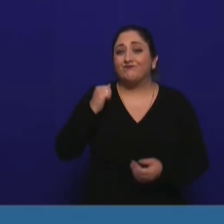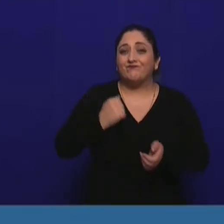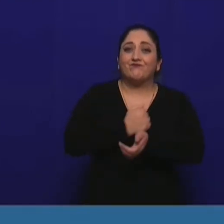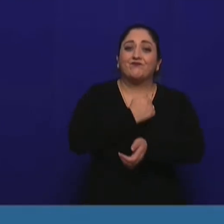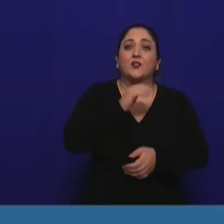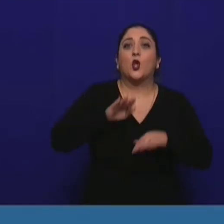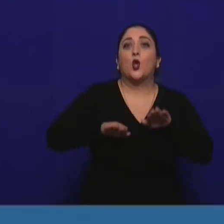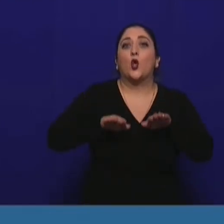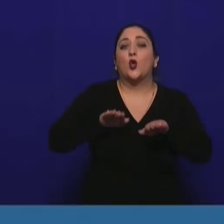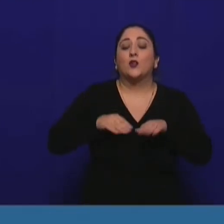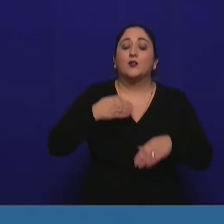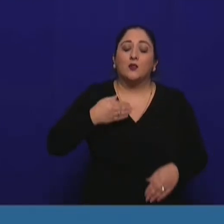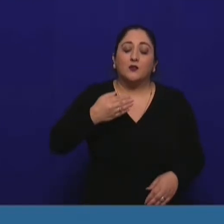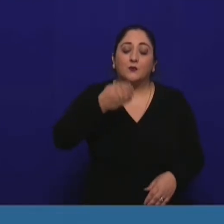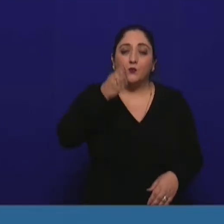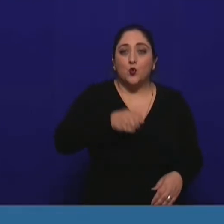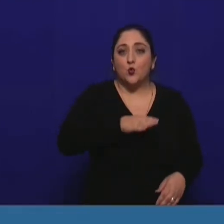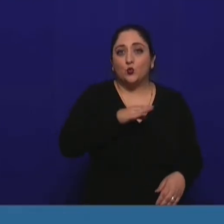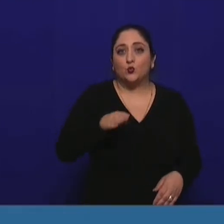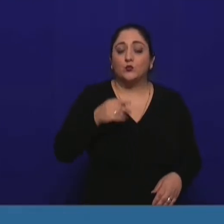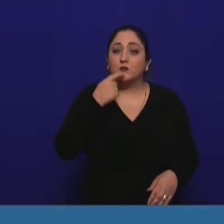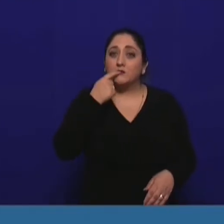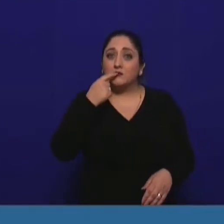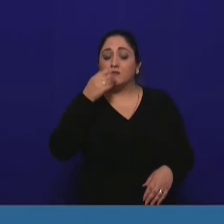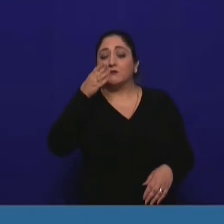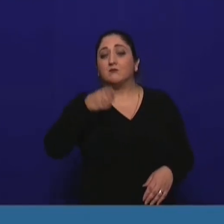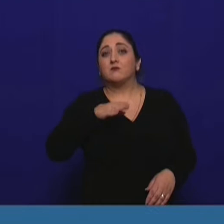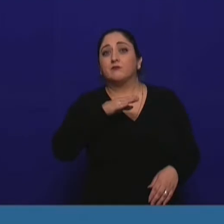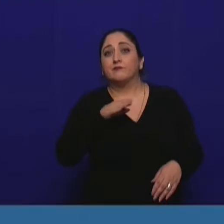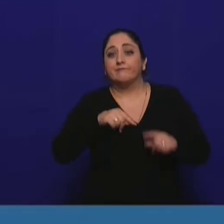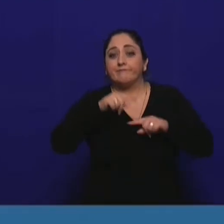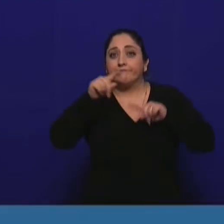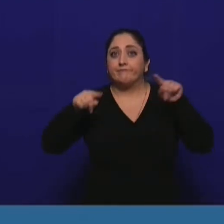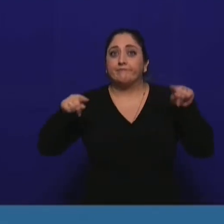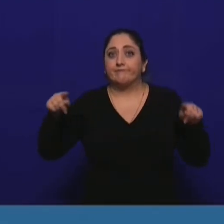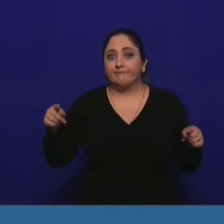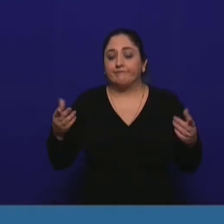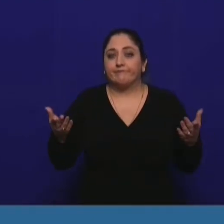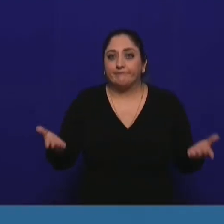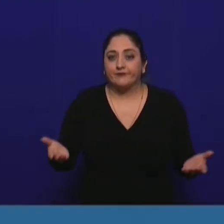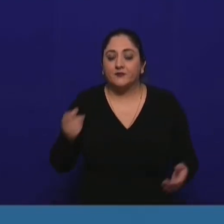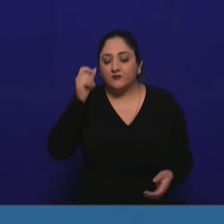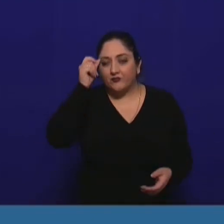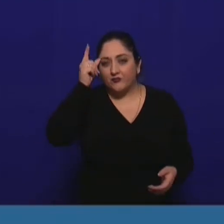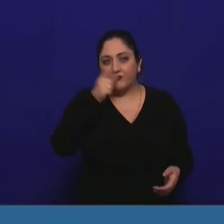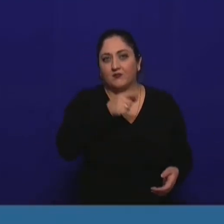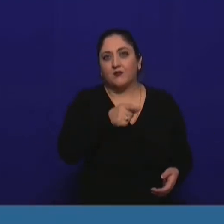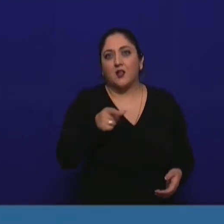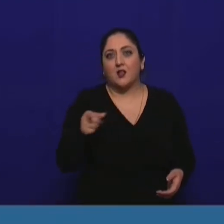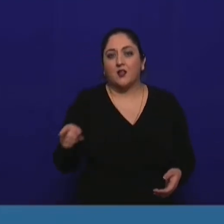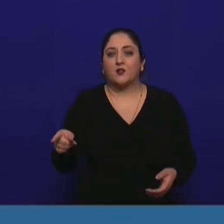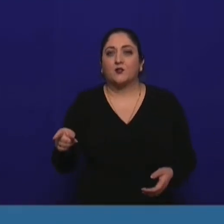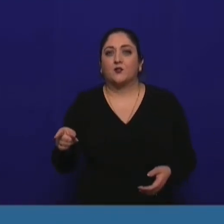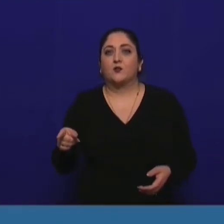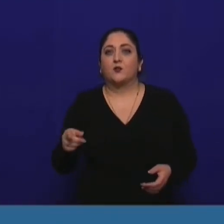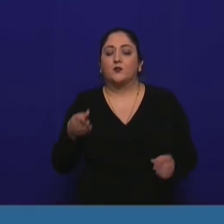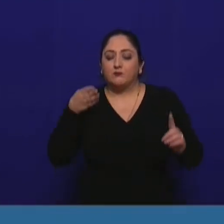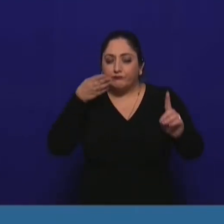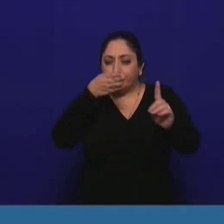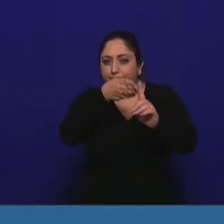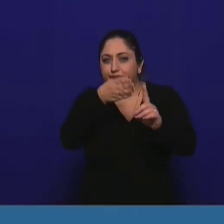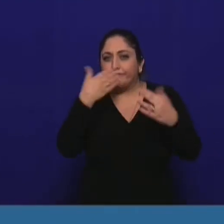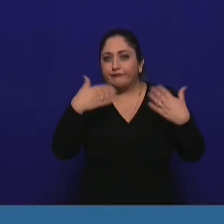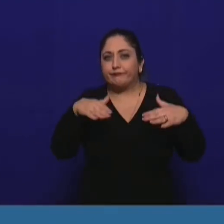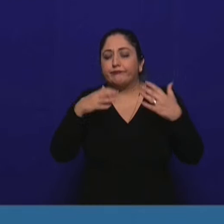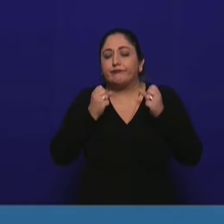imwiet li tarhom fetajiet differenti u hawnhekk huwa importanti li nfakkarkom li aħna skop prinċipali huwa